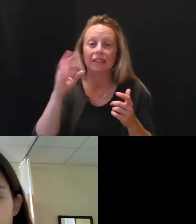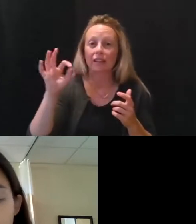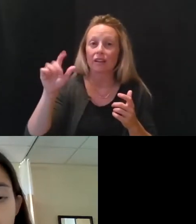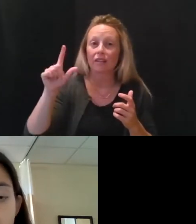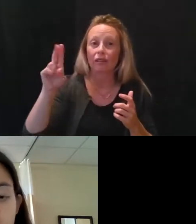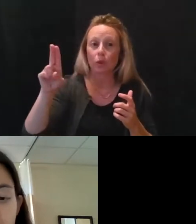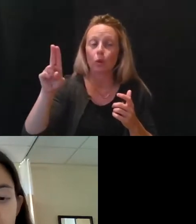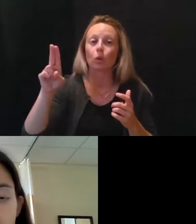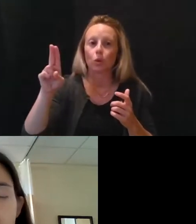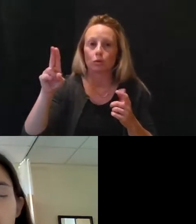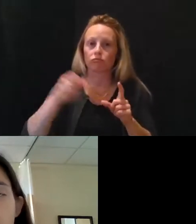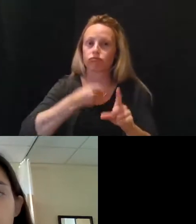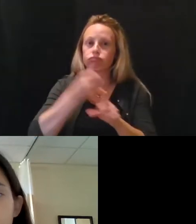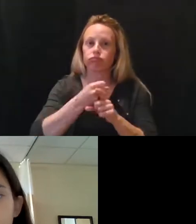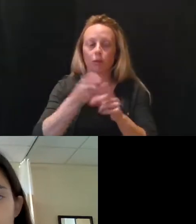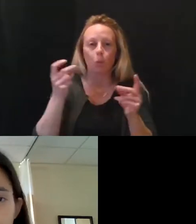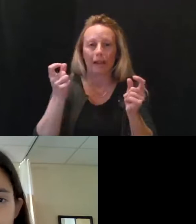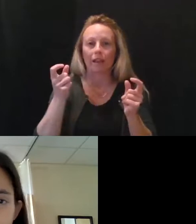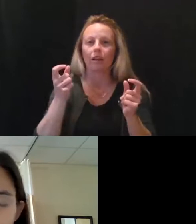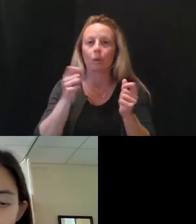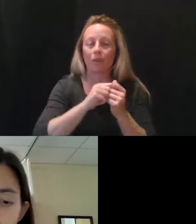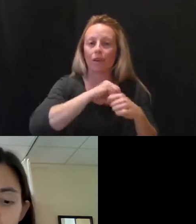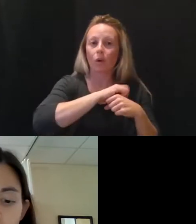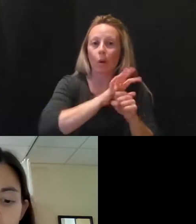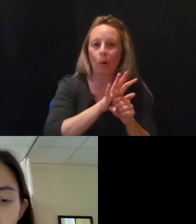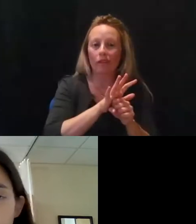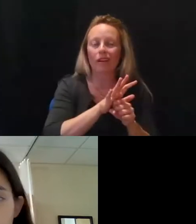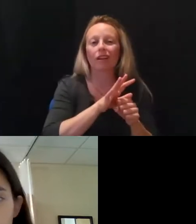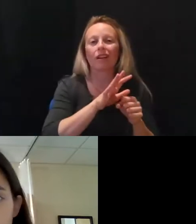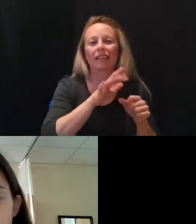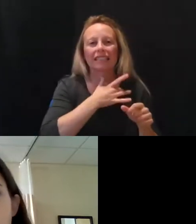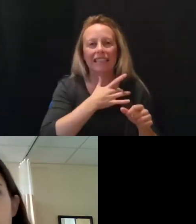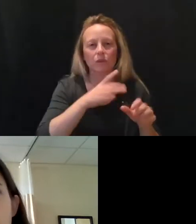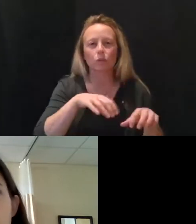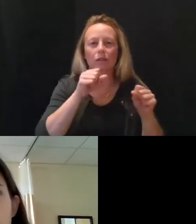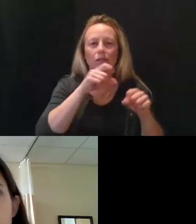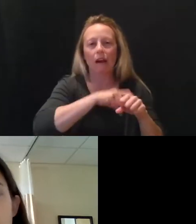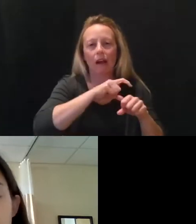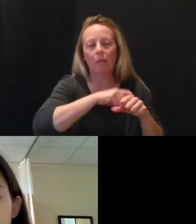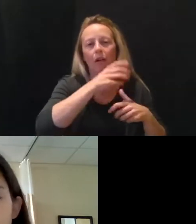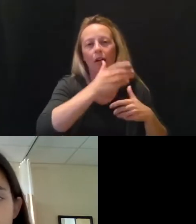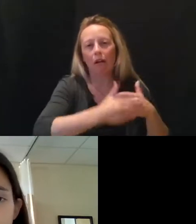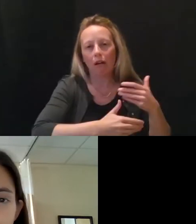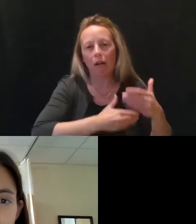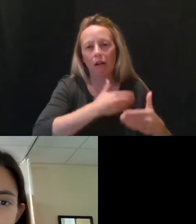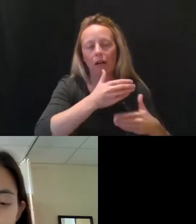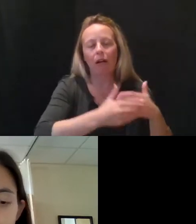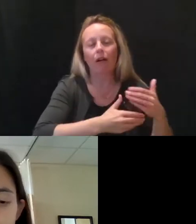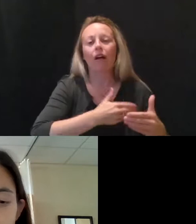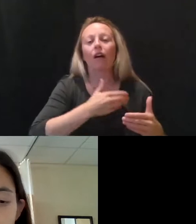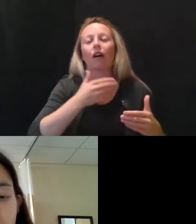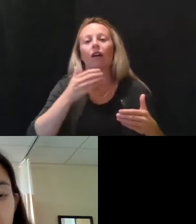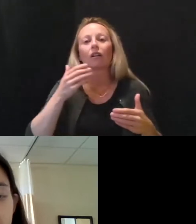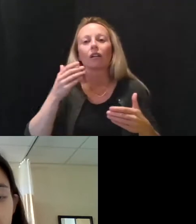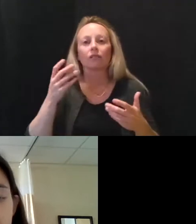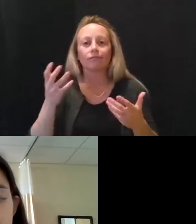tend to come on more quickly, with COVID symptoms appearing a little bit more gradually. Some of the differentiating things between the